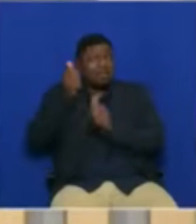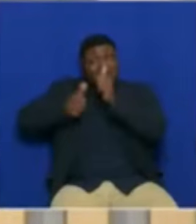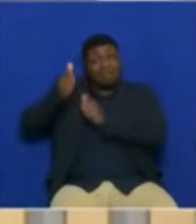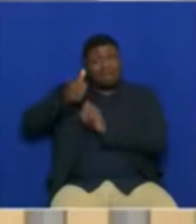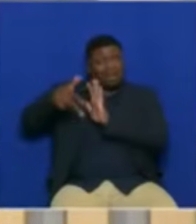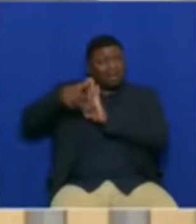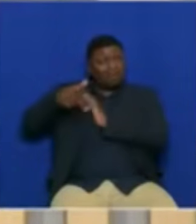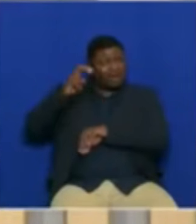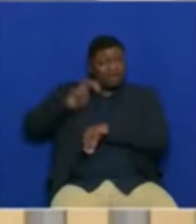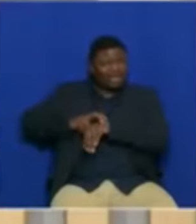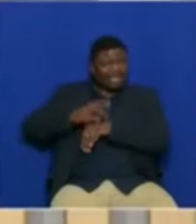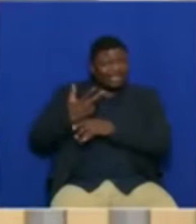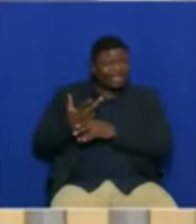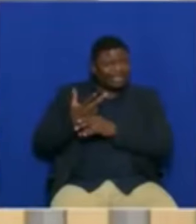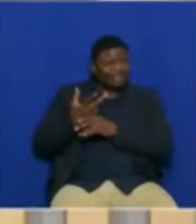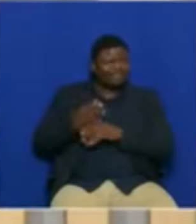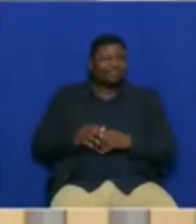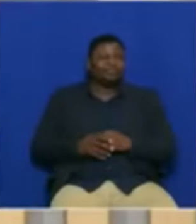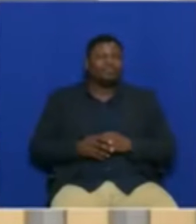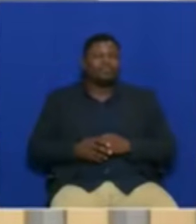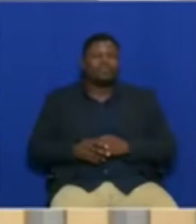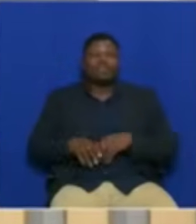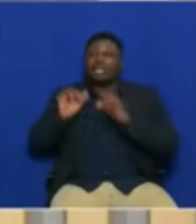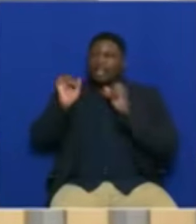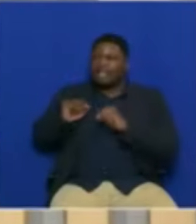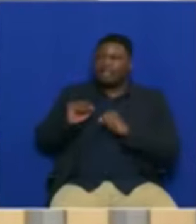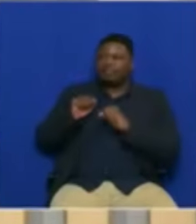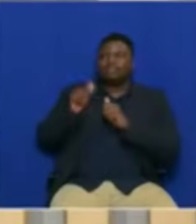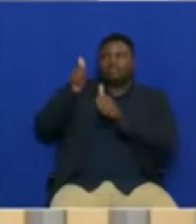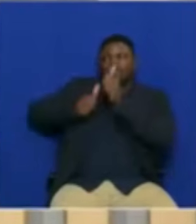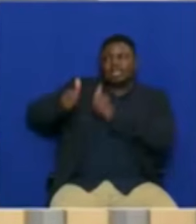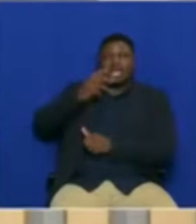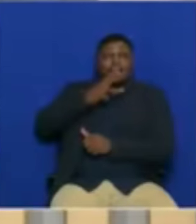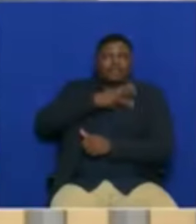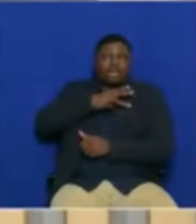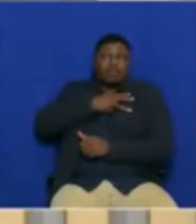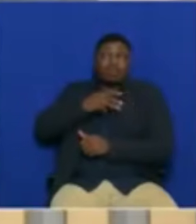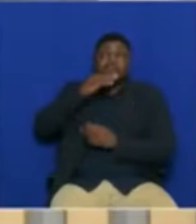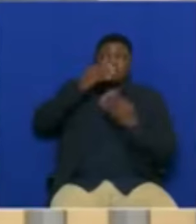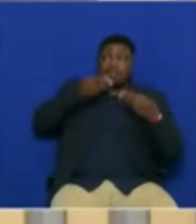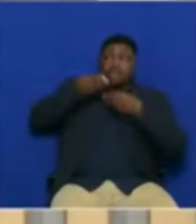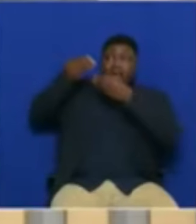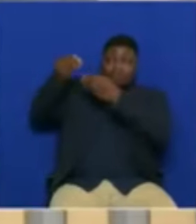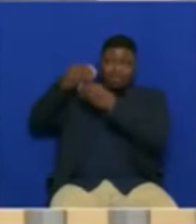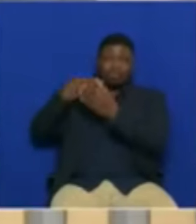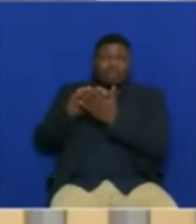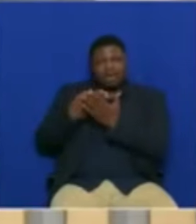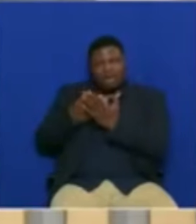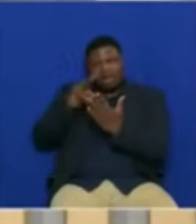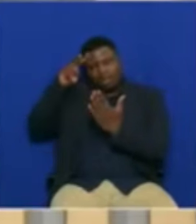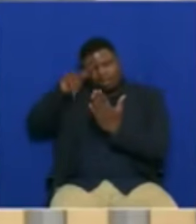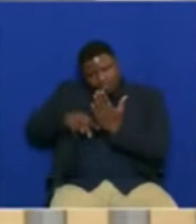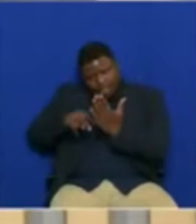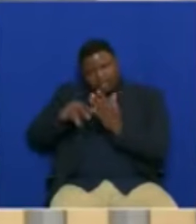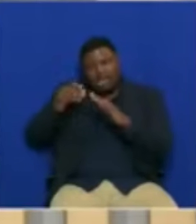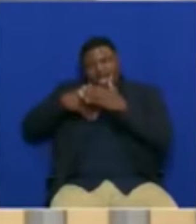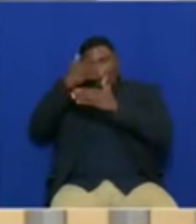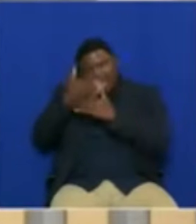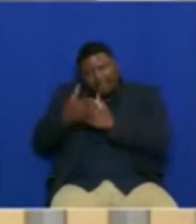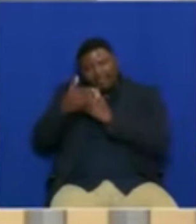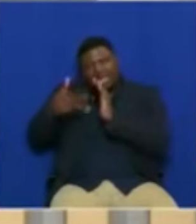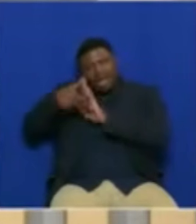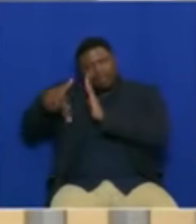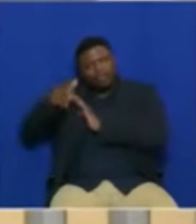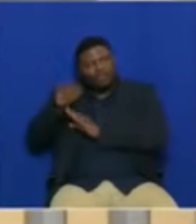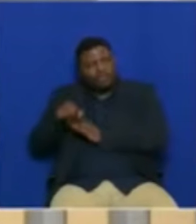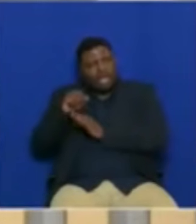to management to look at it further and file it. I'm not too sure whether management did have access into the documents or whatever,